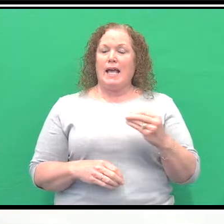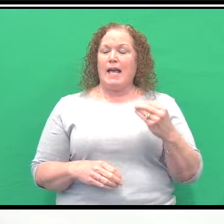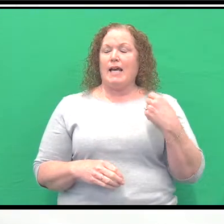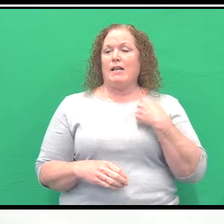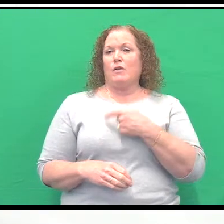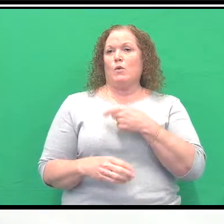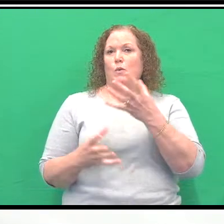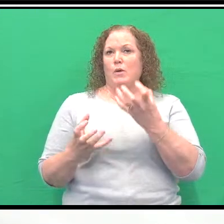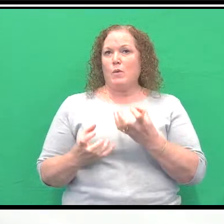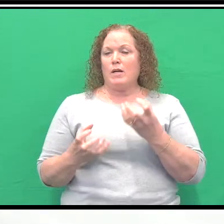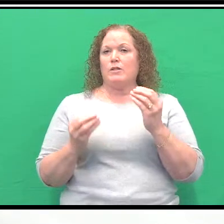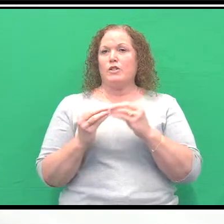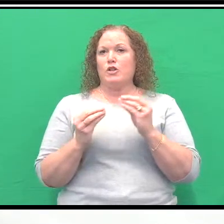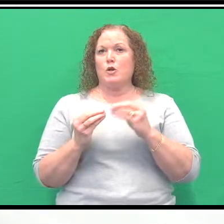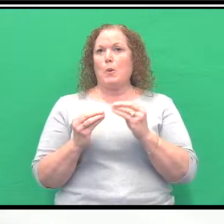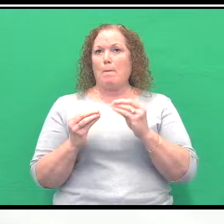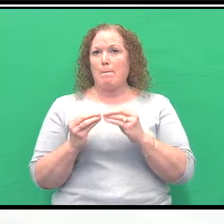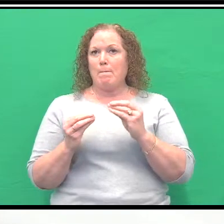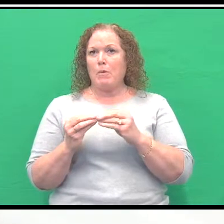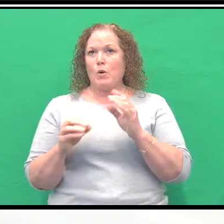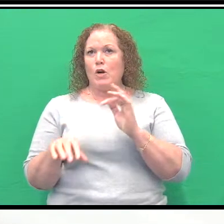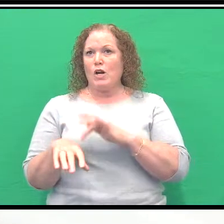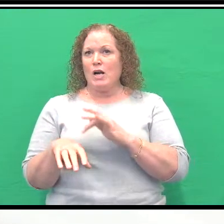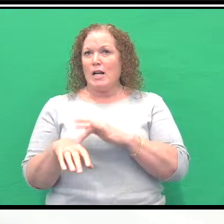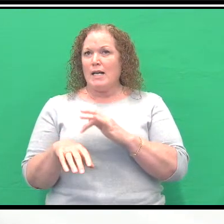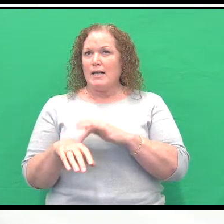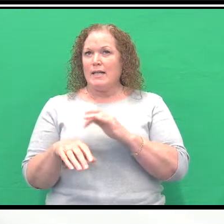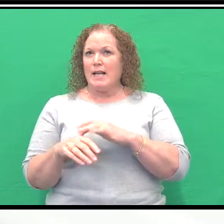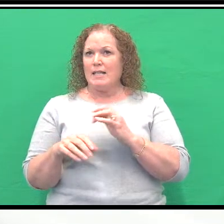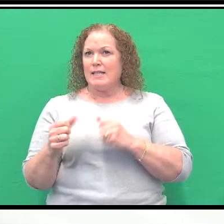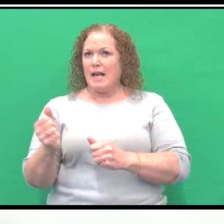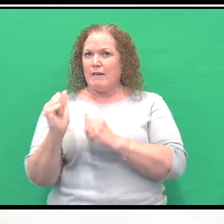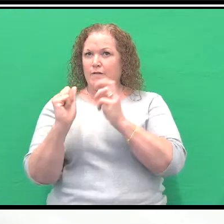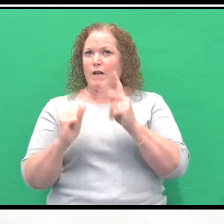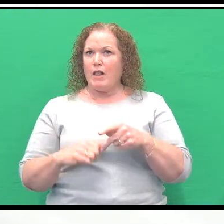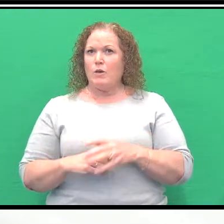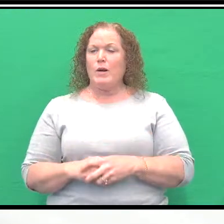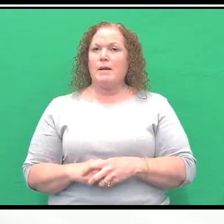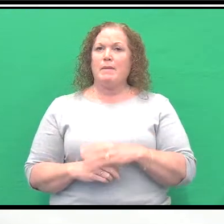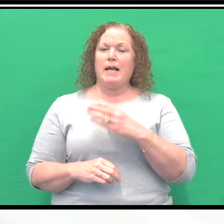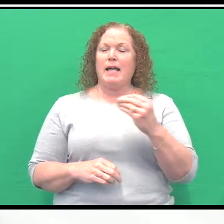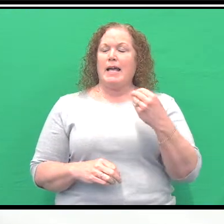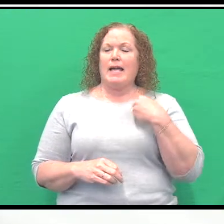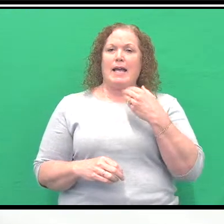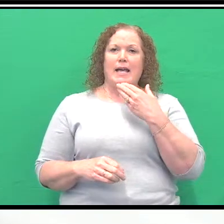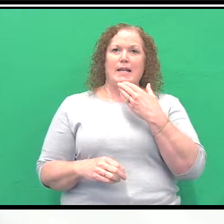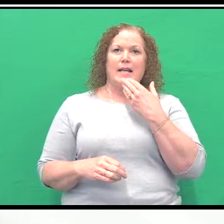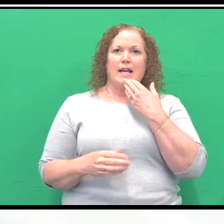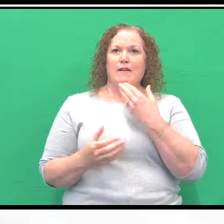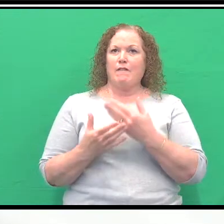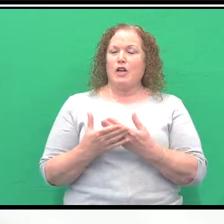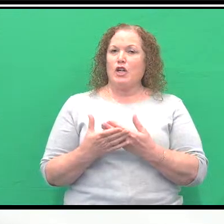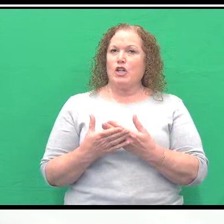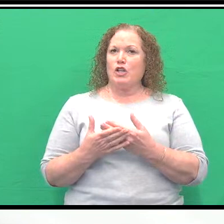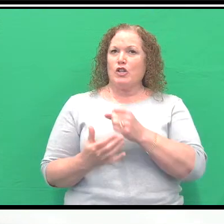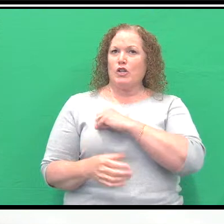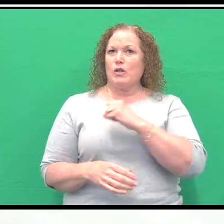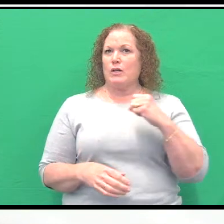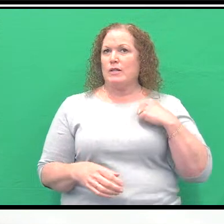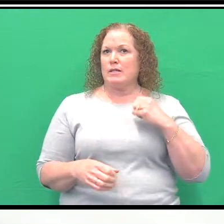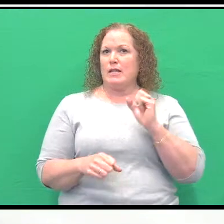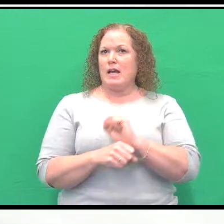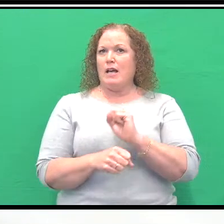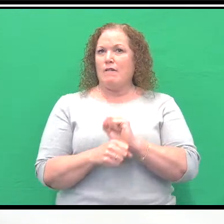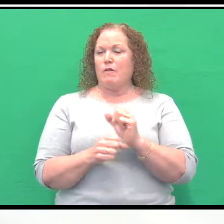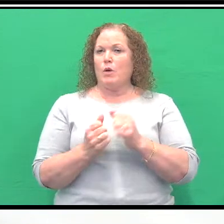continue to have high quality staff working with us from Vitrac. So you'll see those contracts this evening. And again, that's something I know we're all